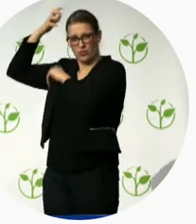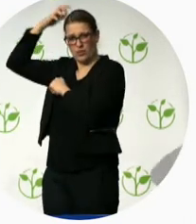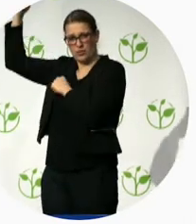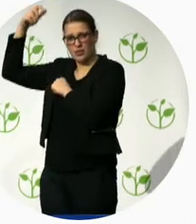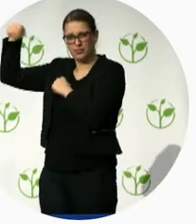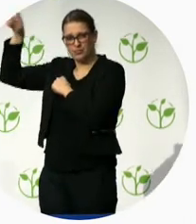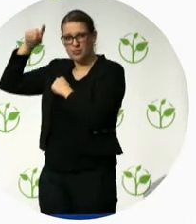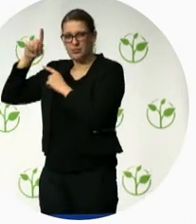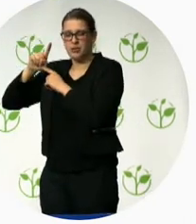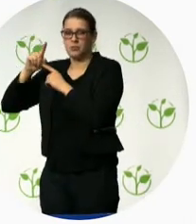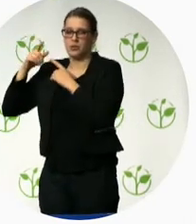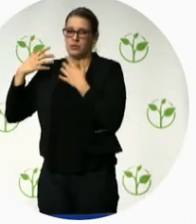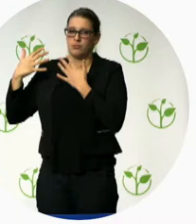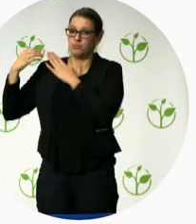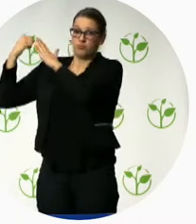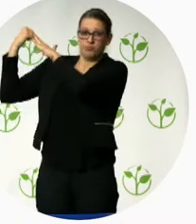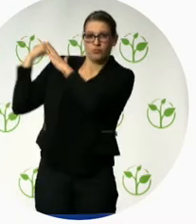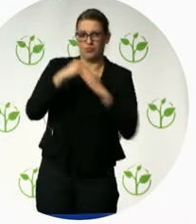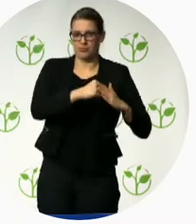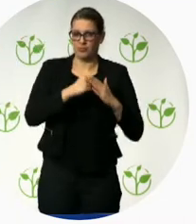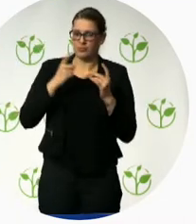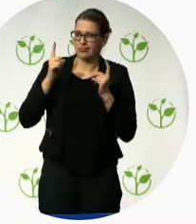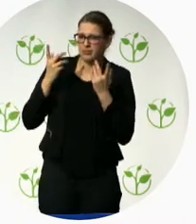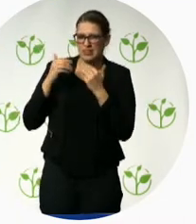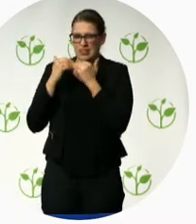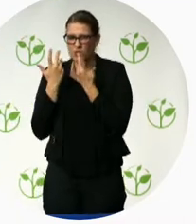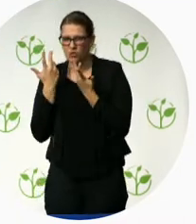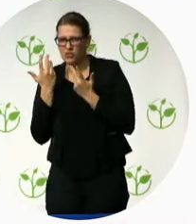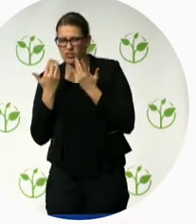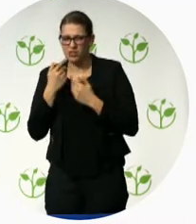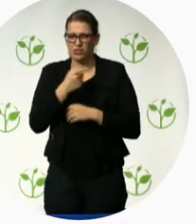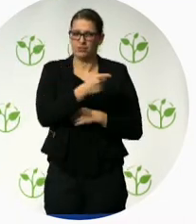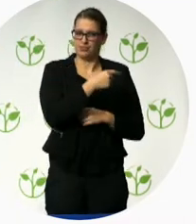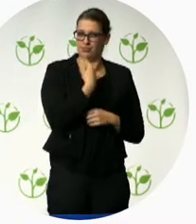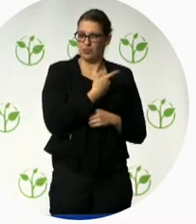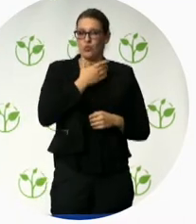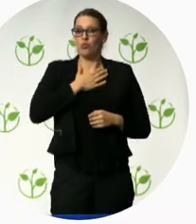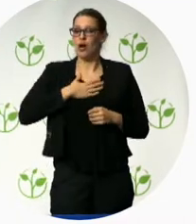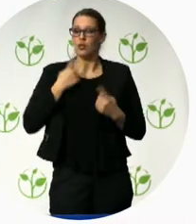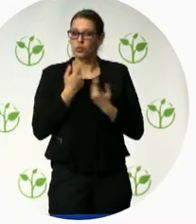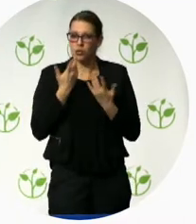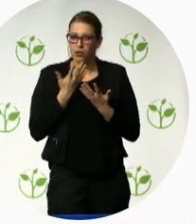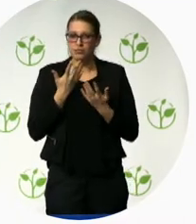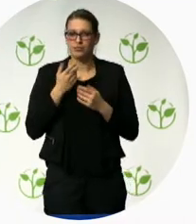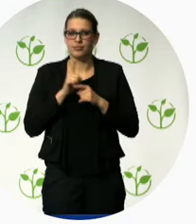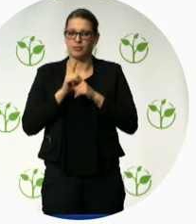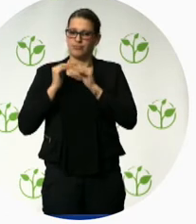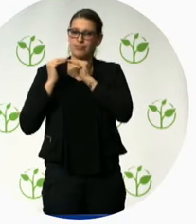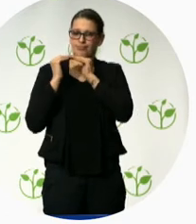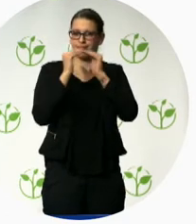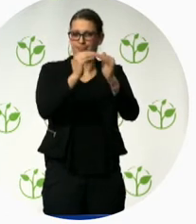As the sustainable development targets, disability indicators has not been fulfilled, and there is